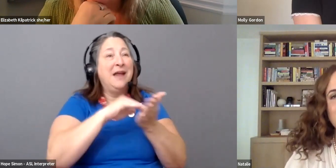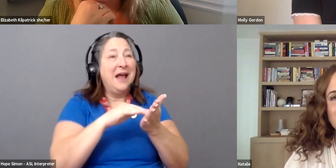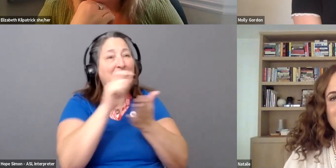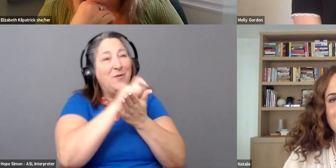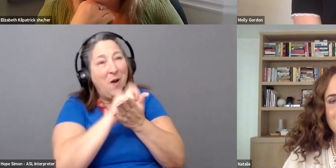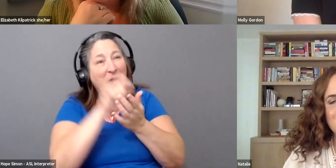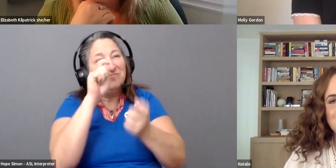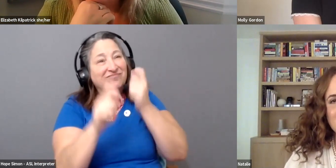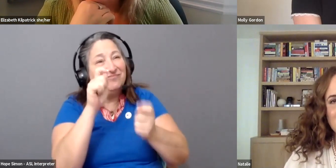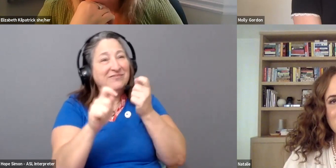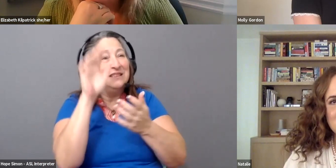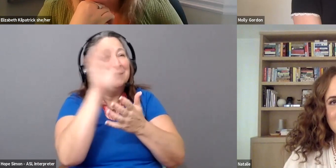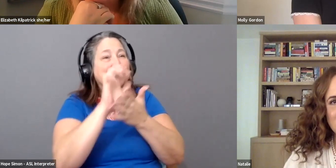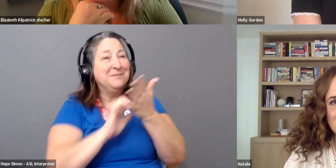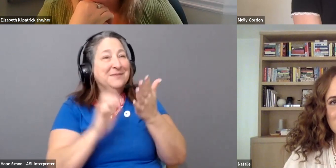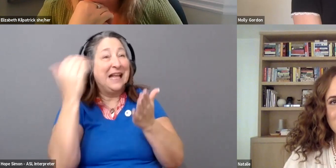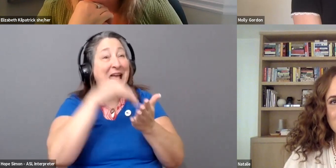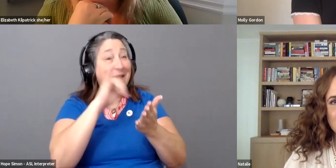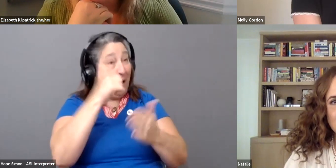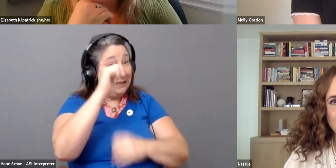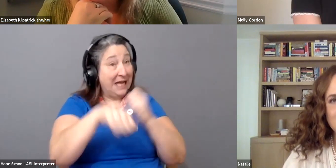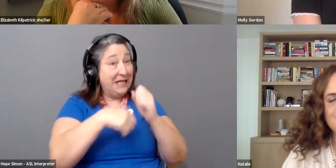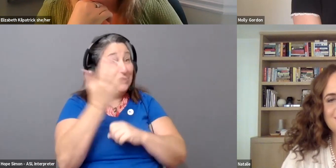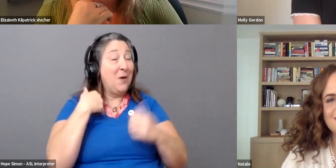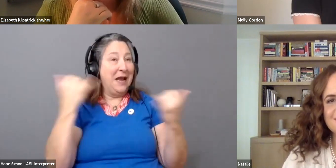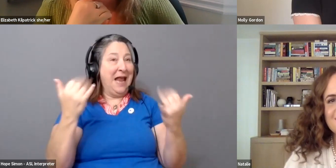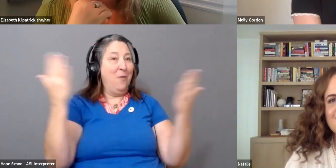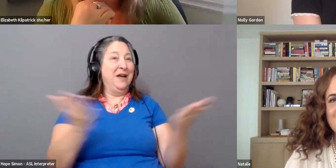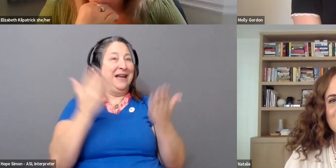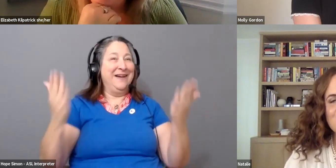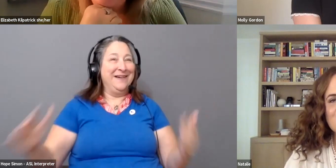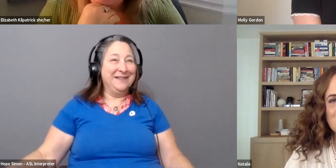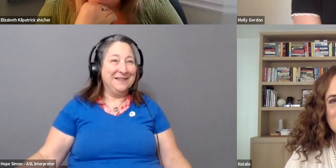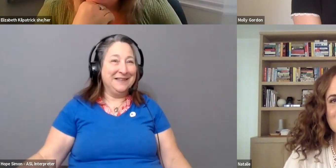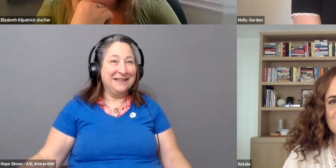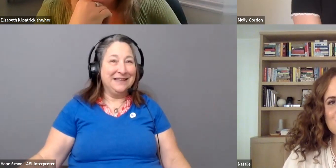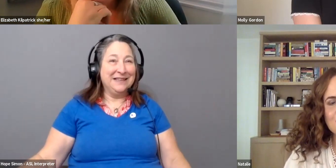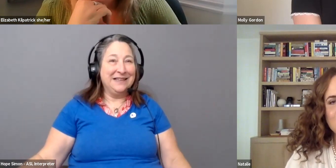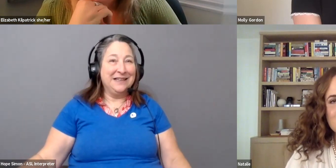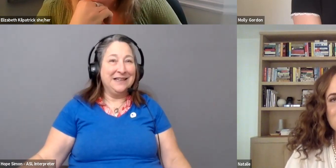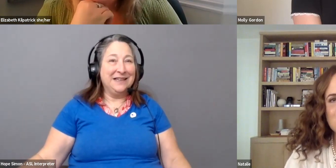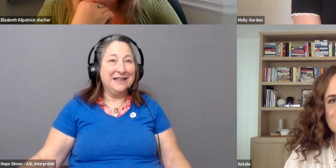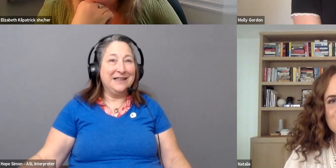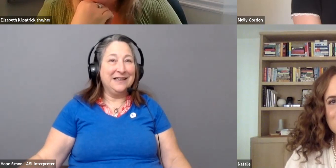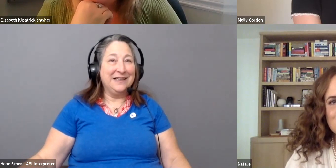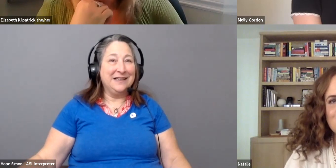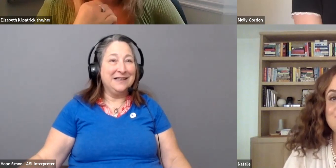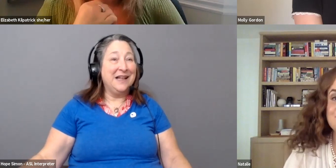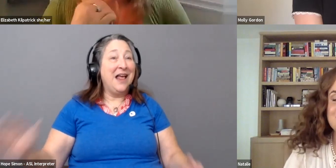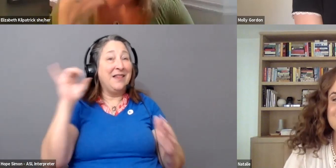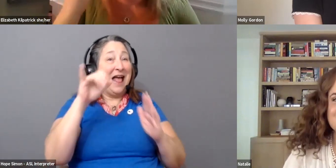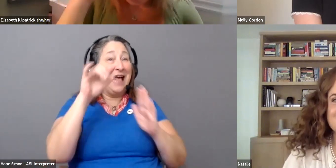And, that was 10 years ago and here we are. that script is actually my longest relationship.